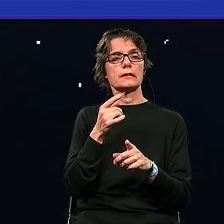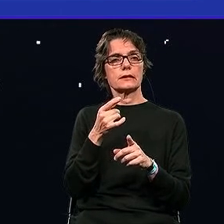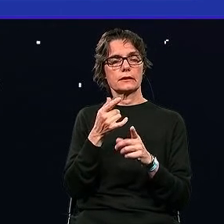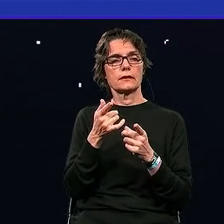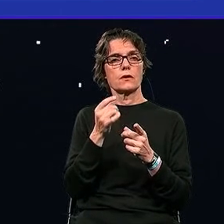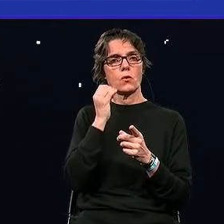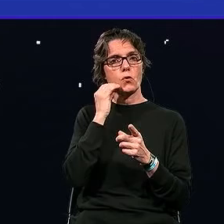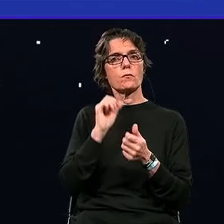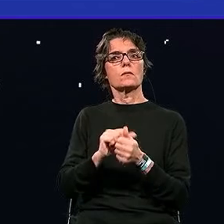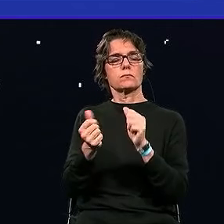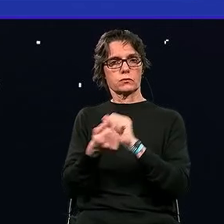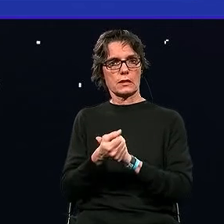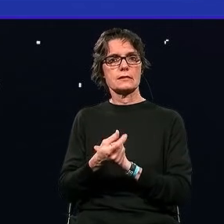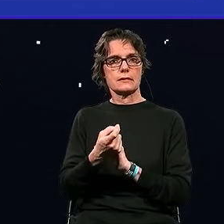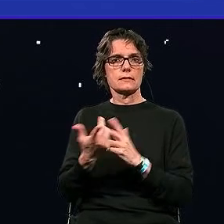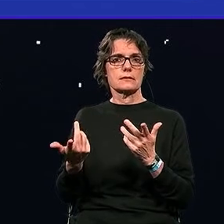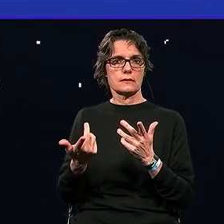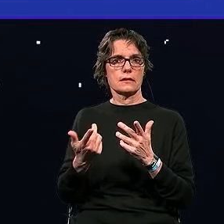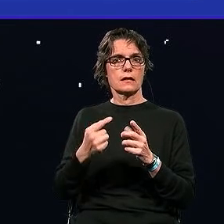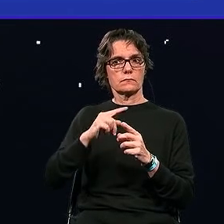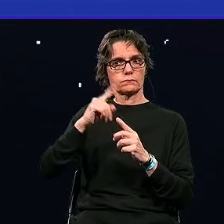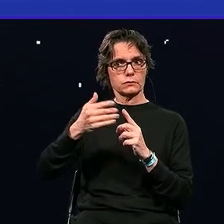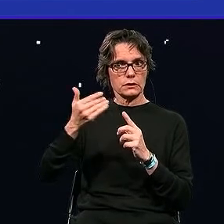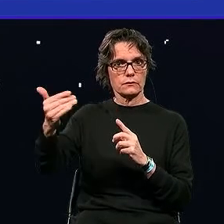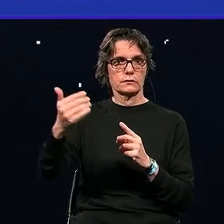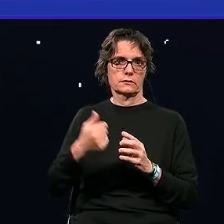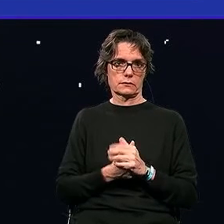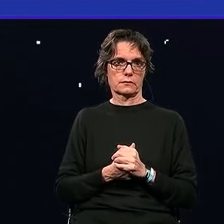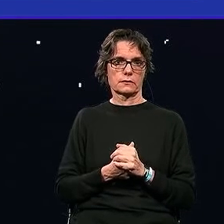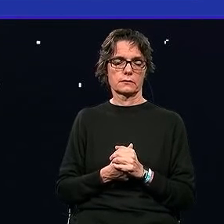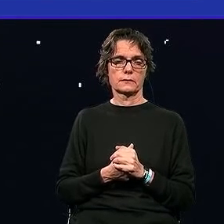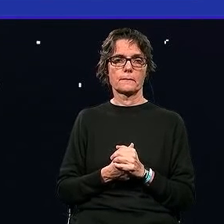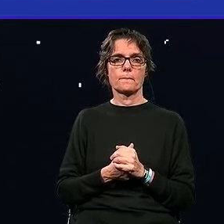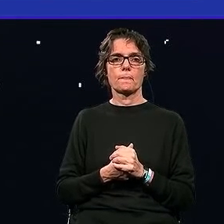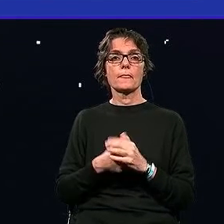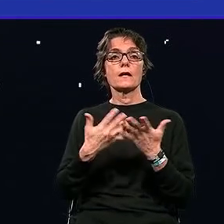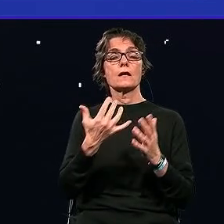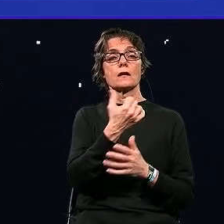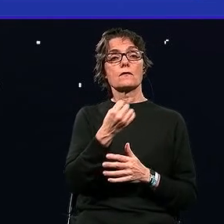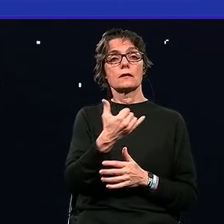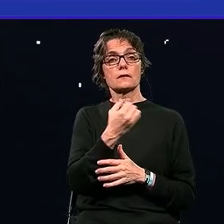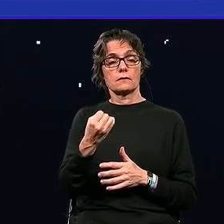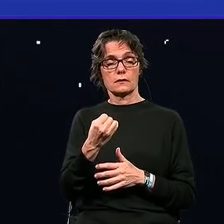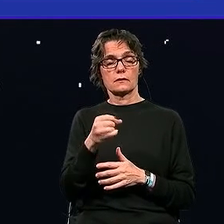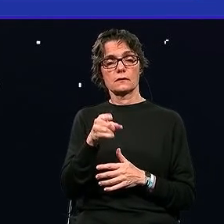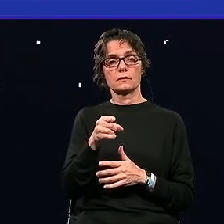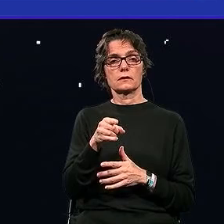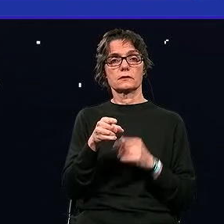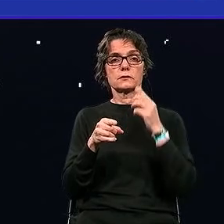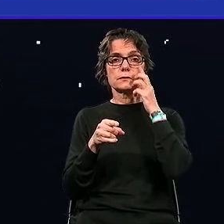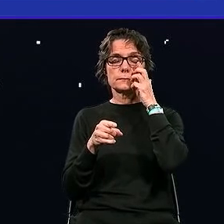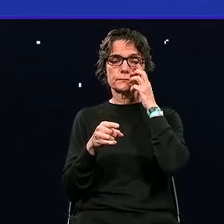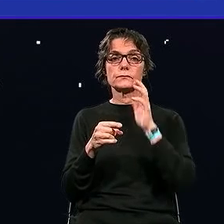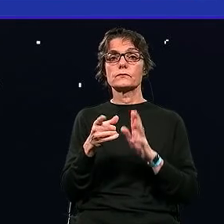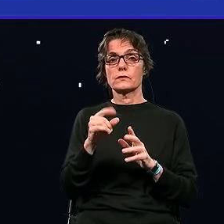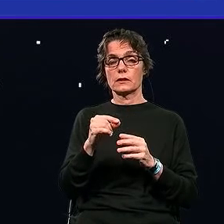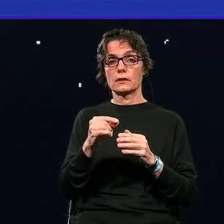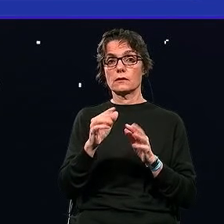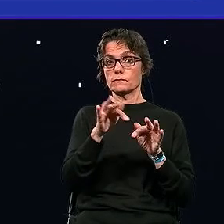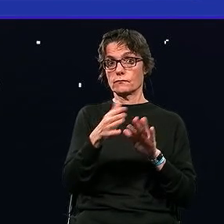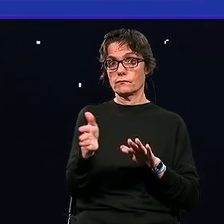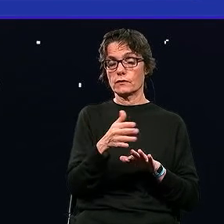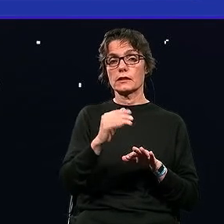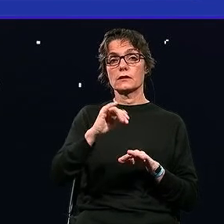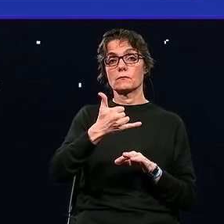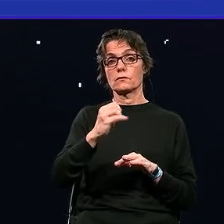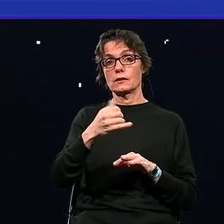the change which is needed over the next few years. So, of course, that was 2020. 2021, we started to unlock